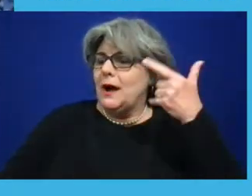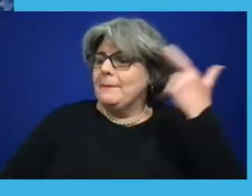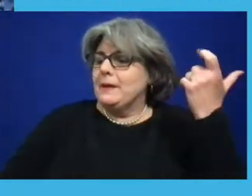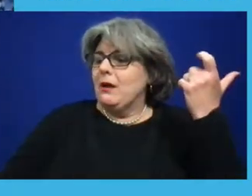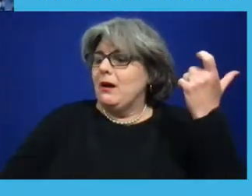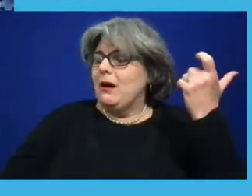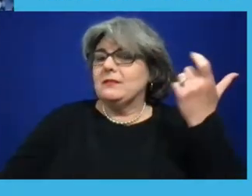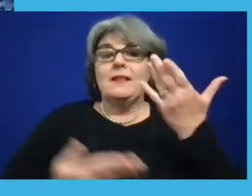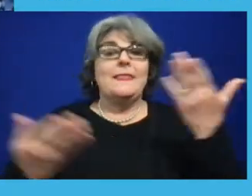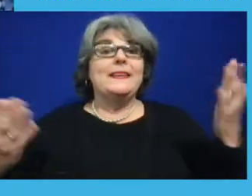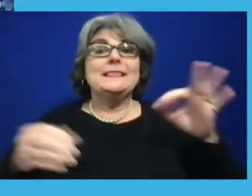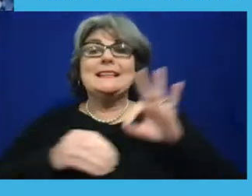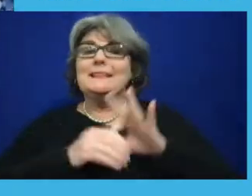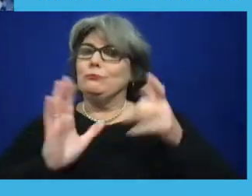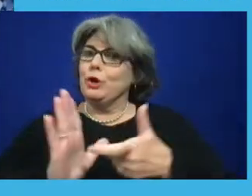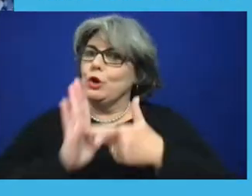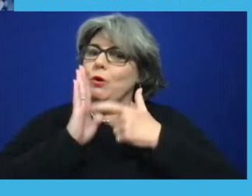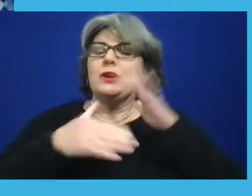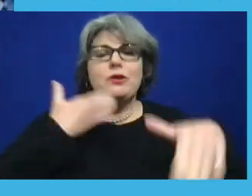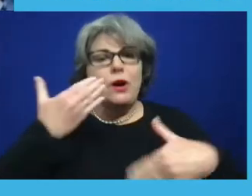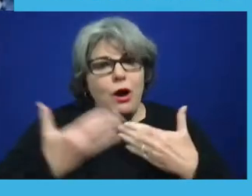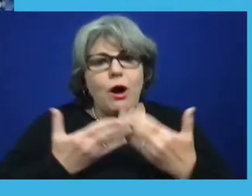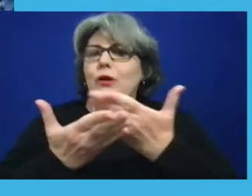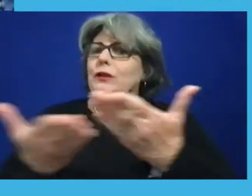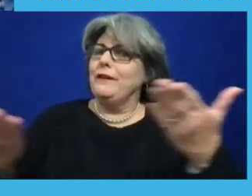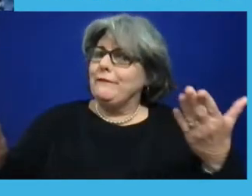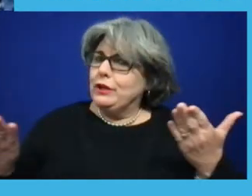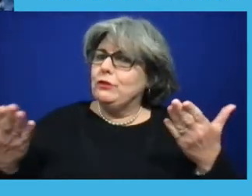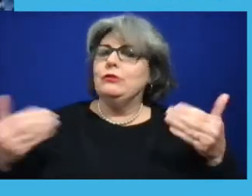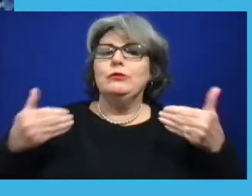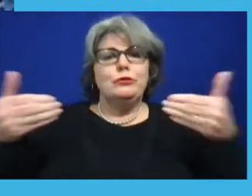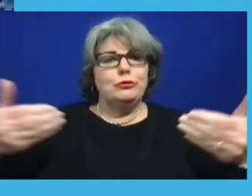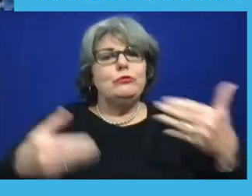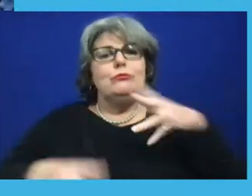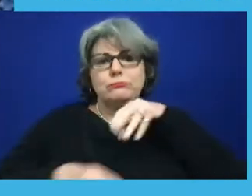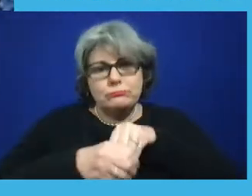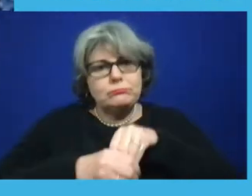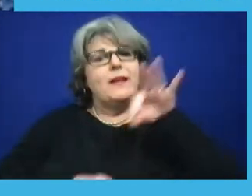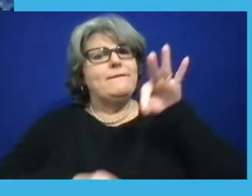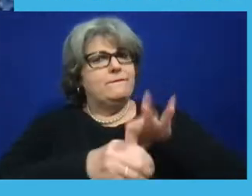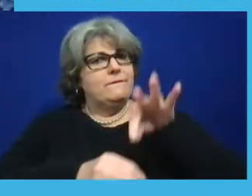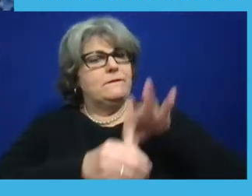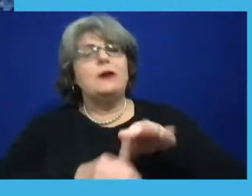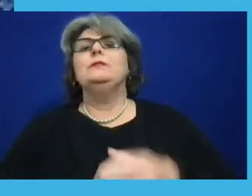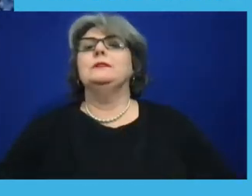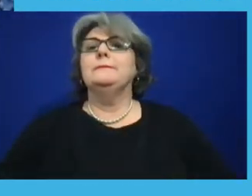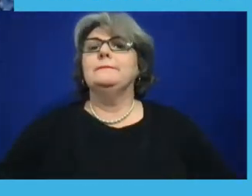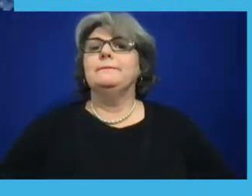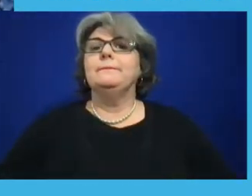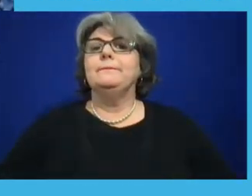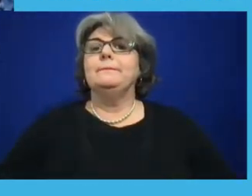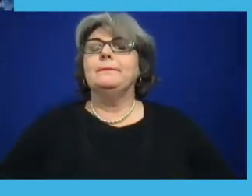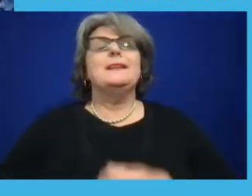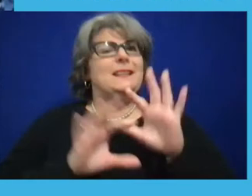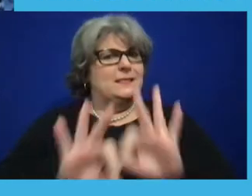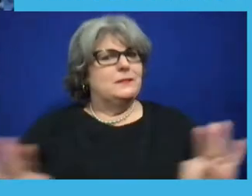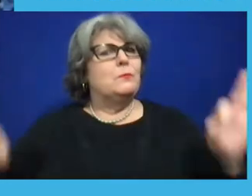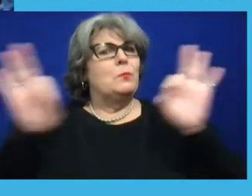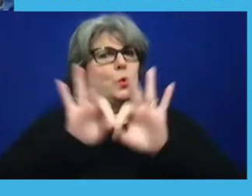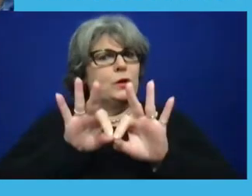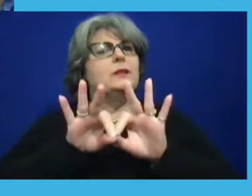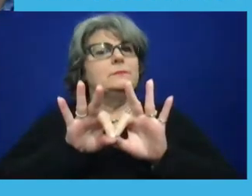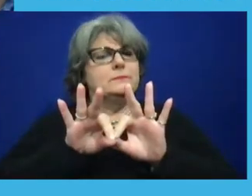in person on Election Day, because this election requires every single one of us to do our